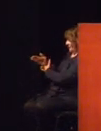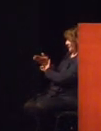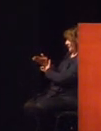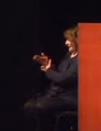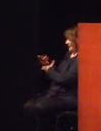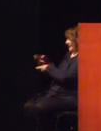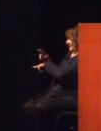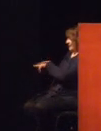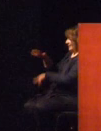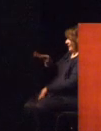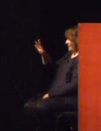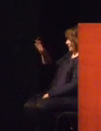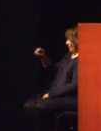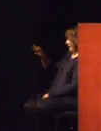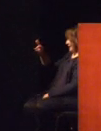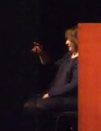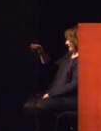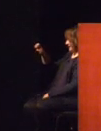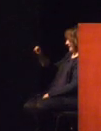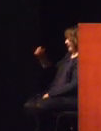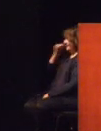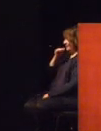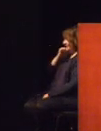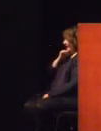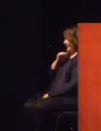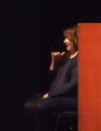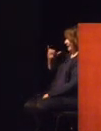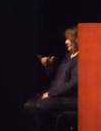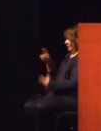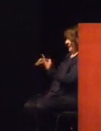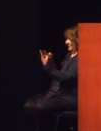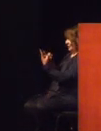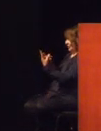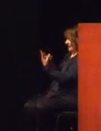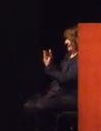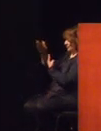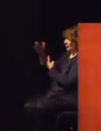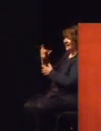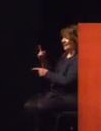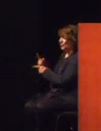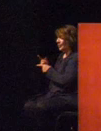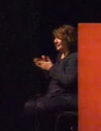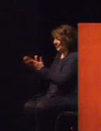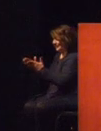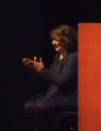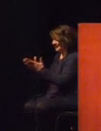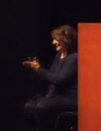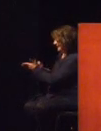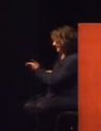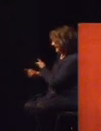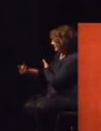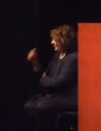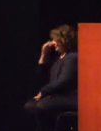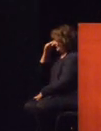about 40 FTEs per day. So that target is moving, and it's moving in the right direction. Next week, we